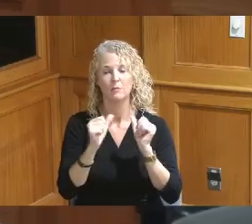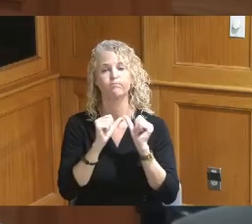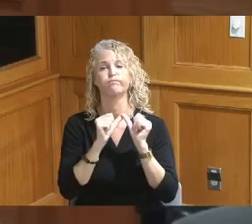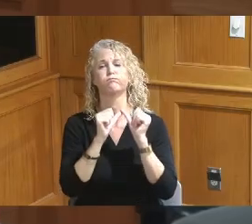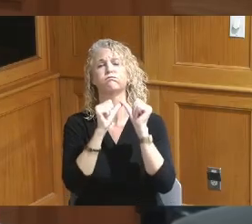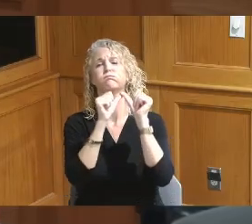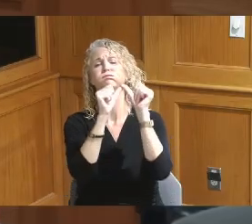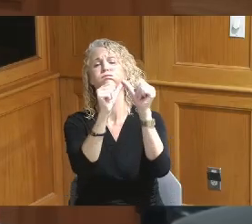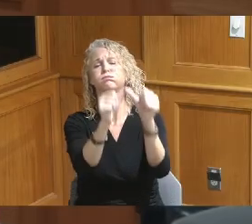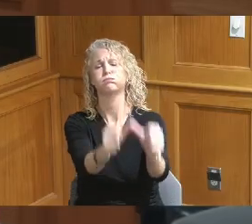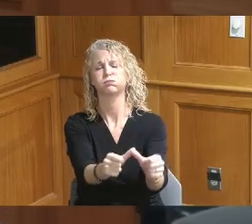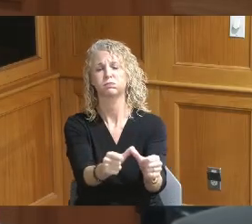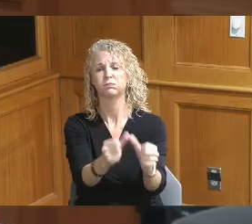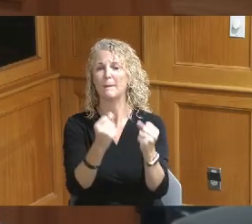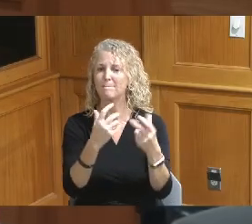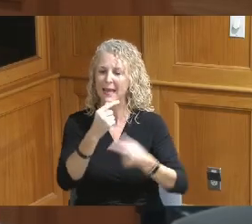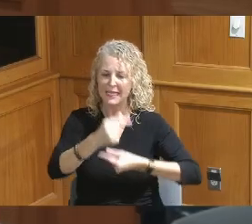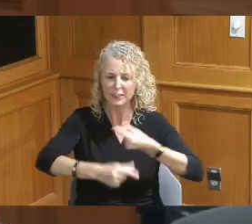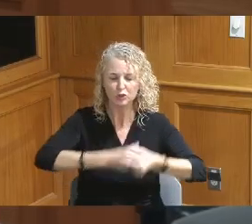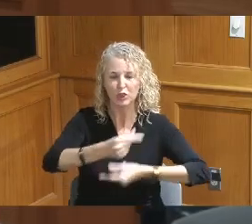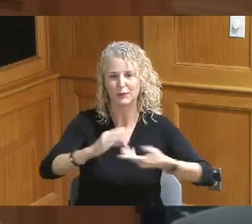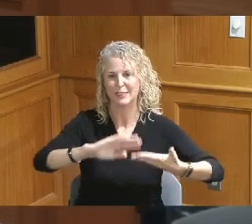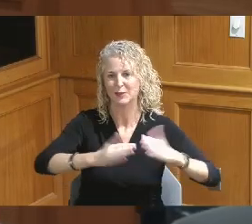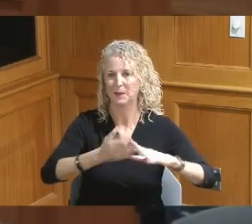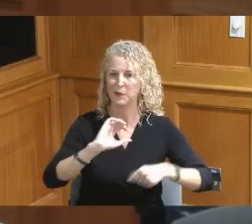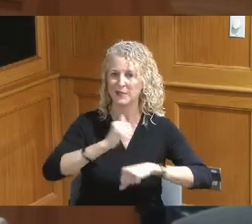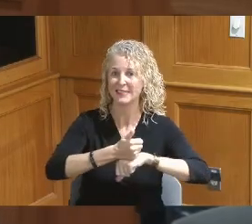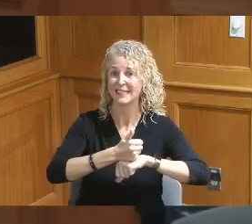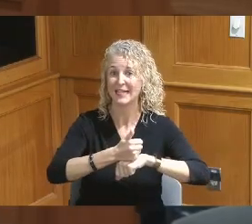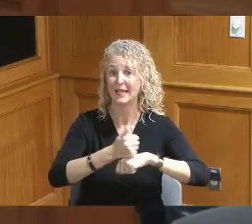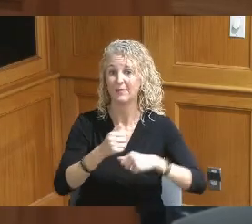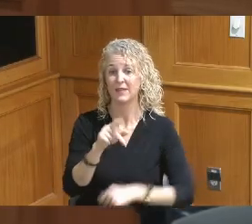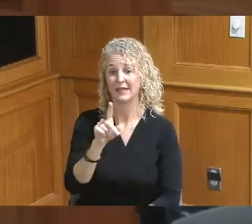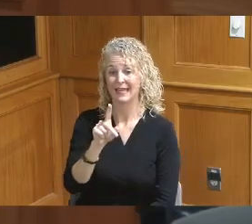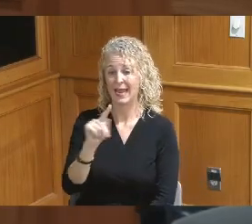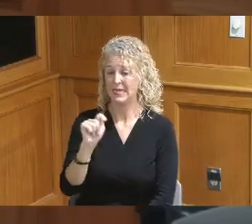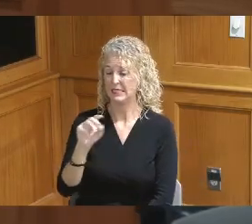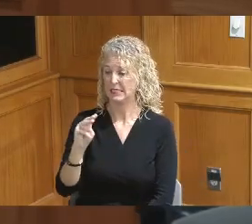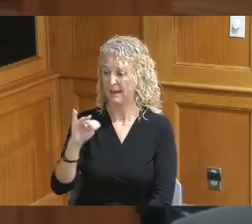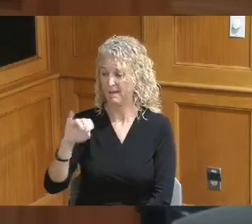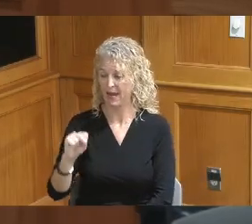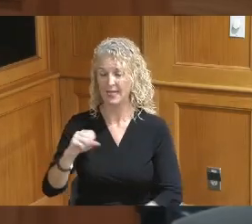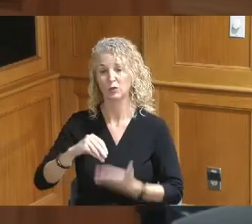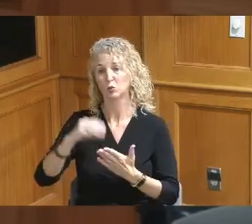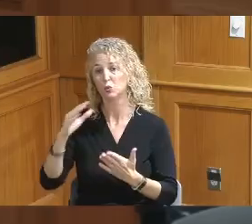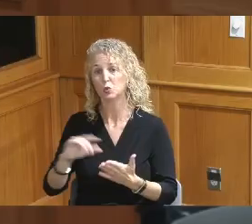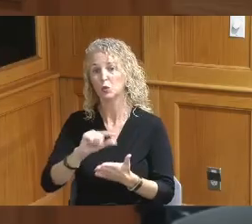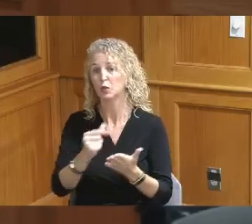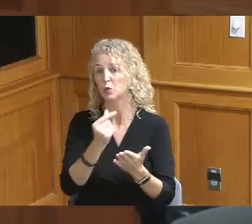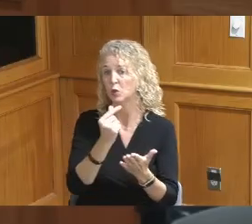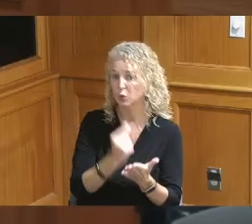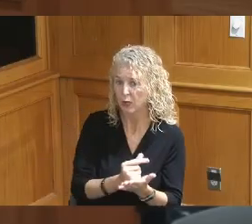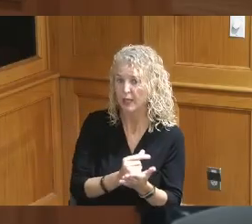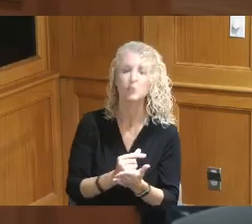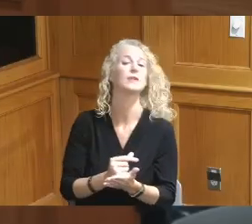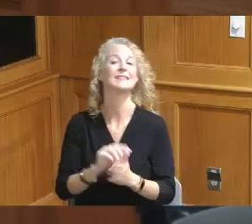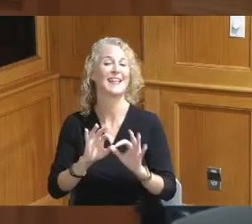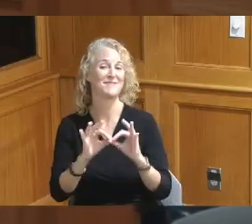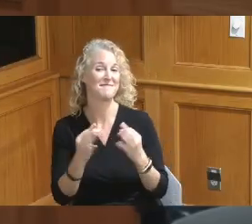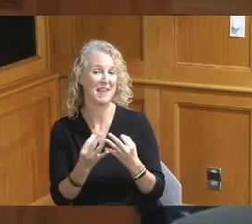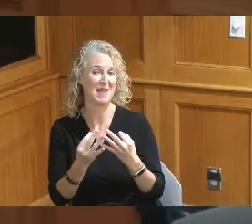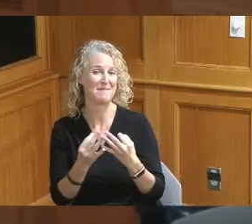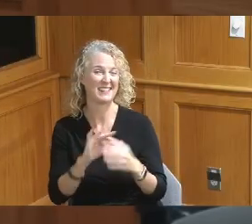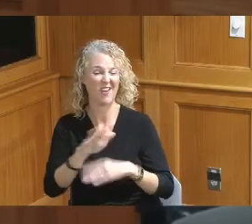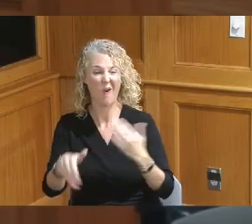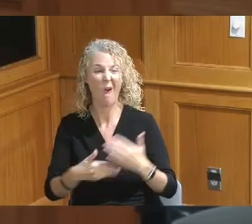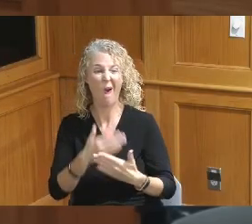and includes building a multi-generational community of KTMIS students, graduates, and families. Through it